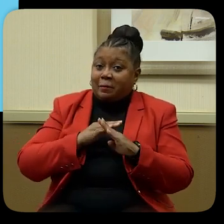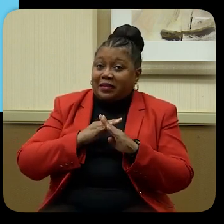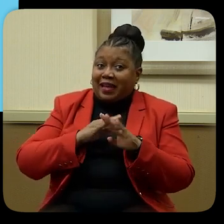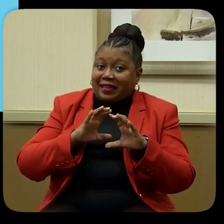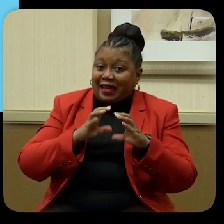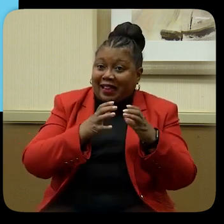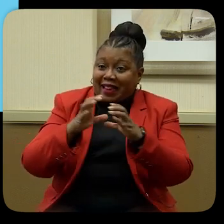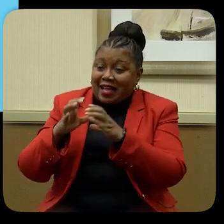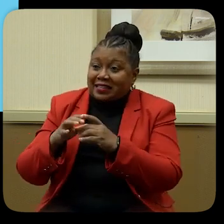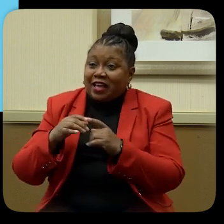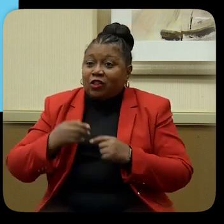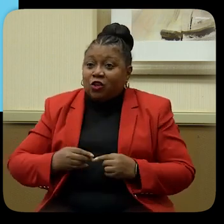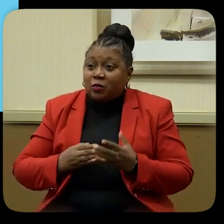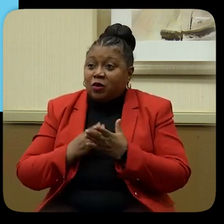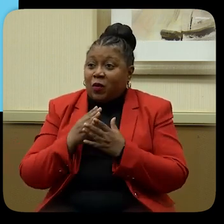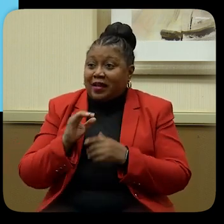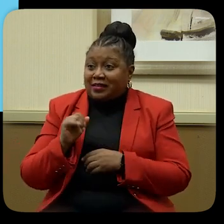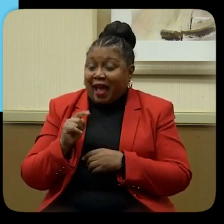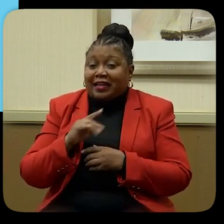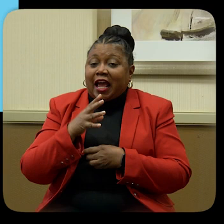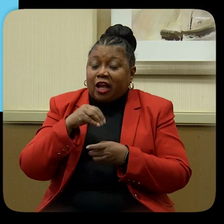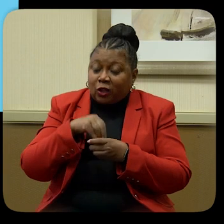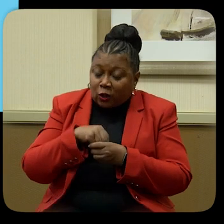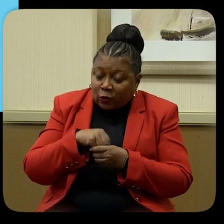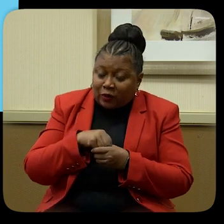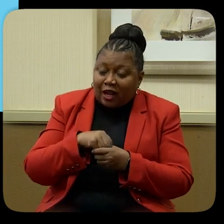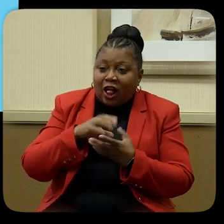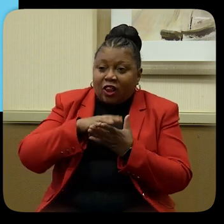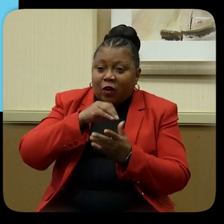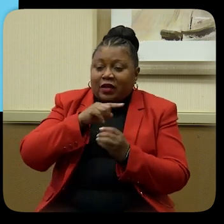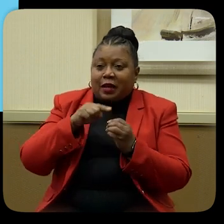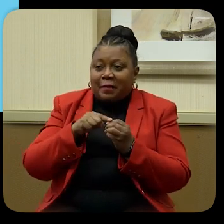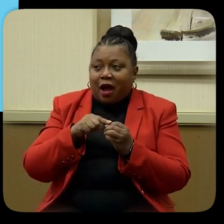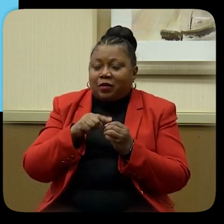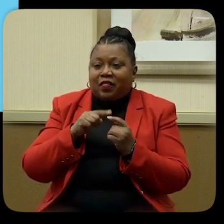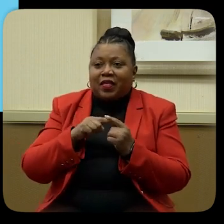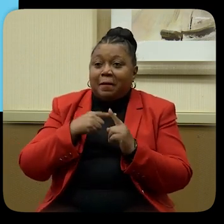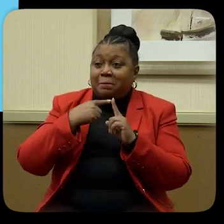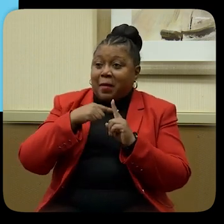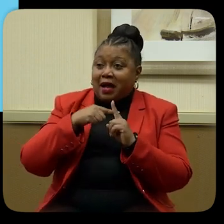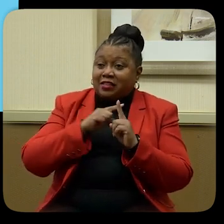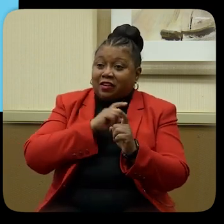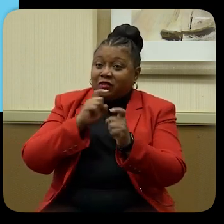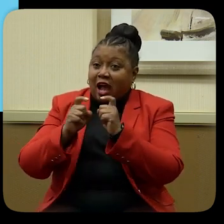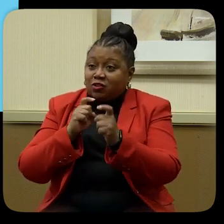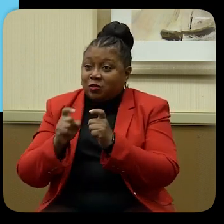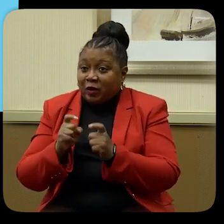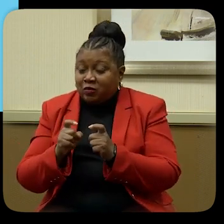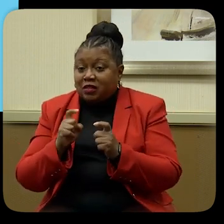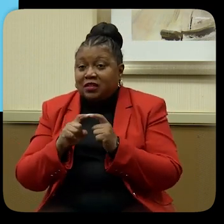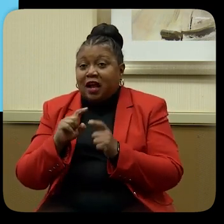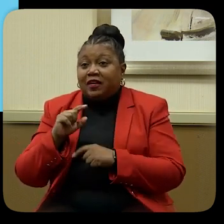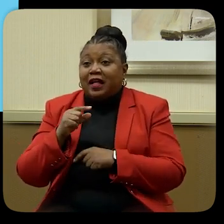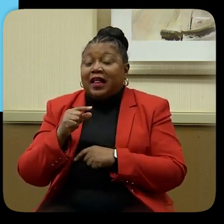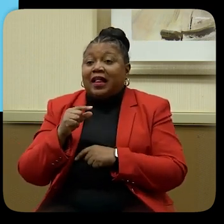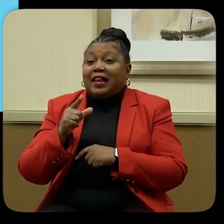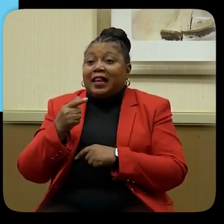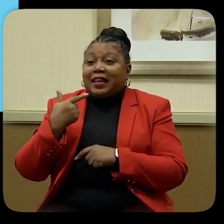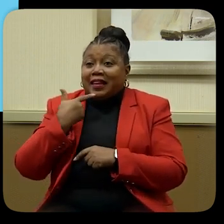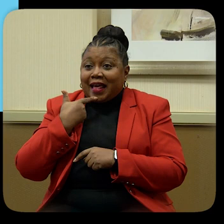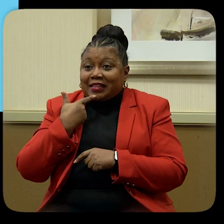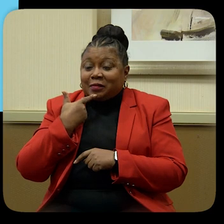protected classes in the Human Rights Act, including learning about the positive contributions of lesbian,